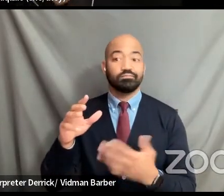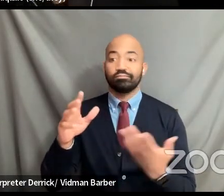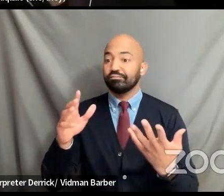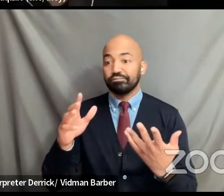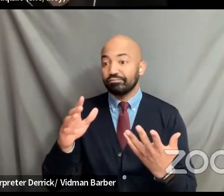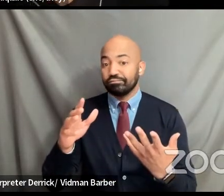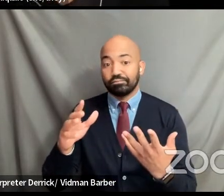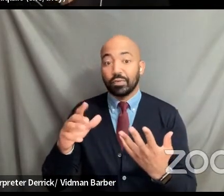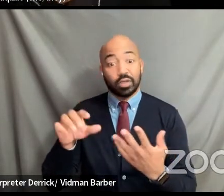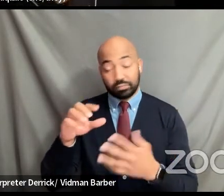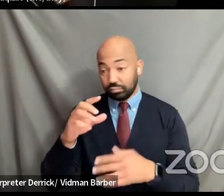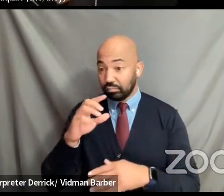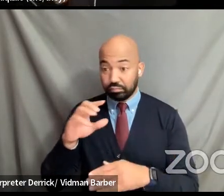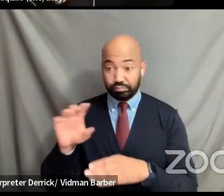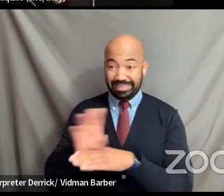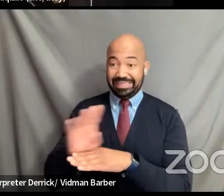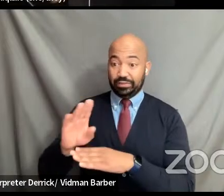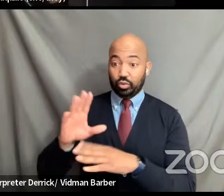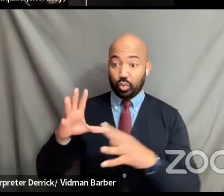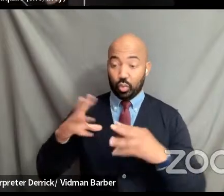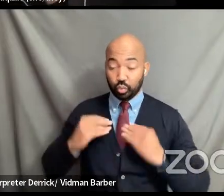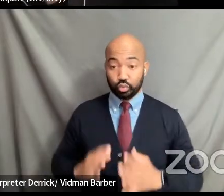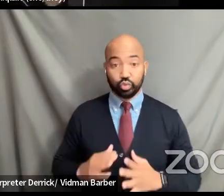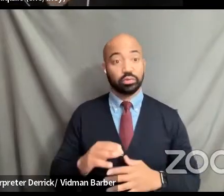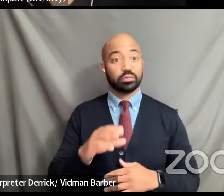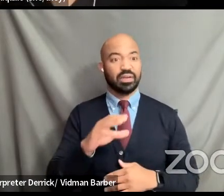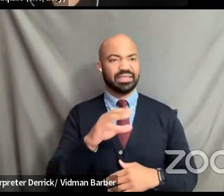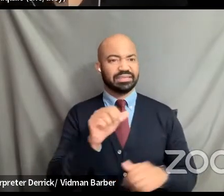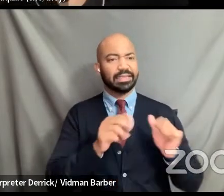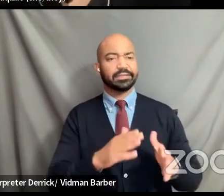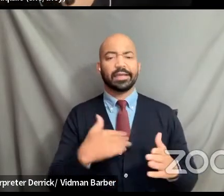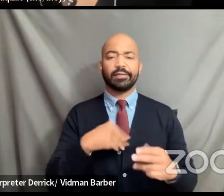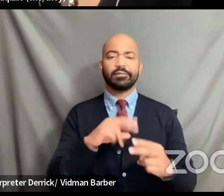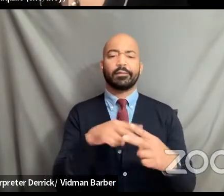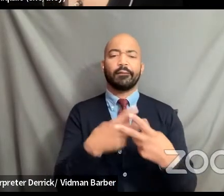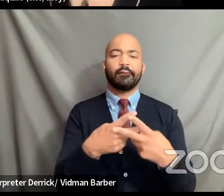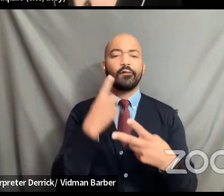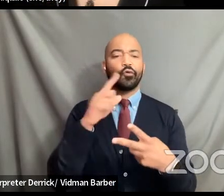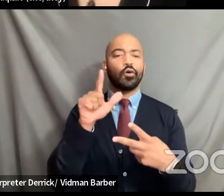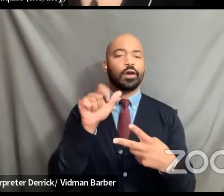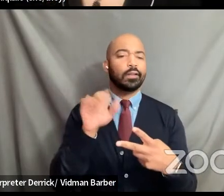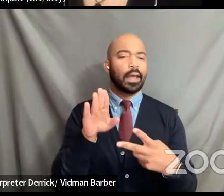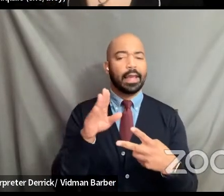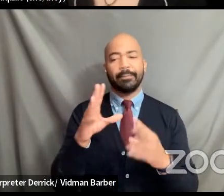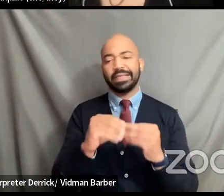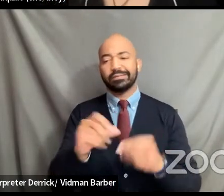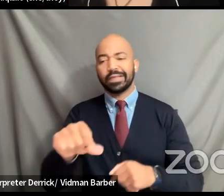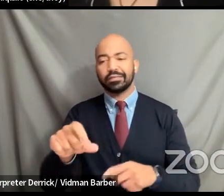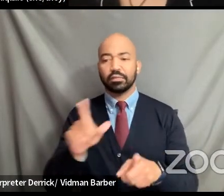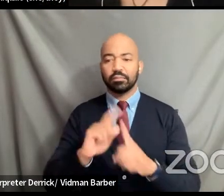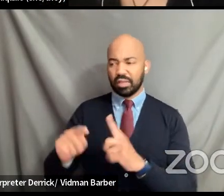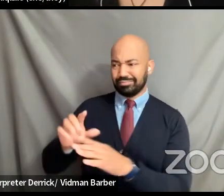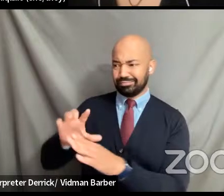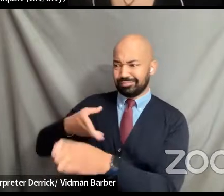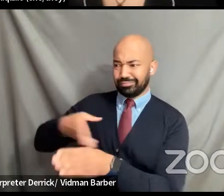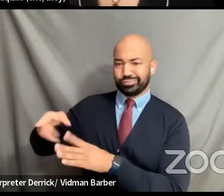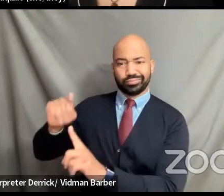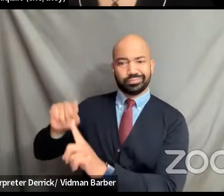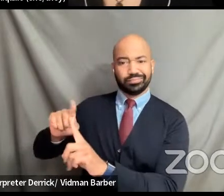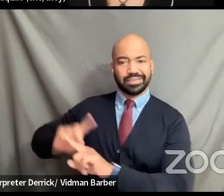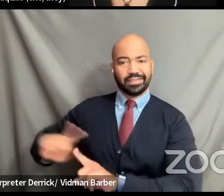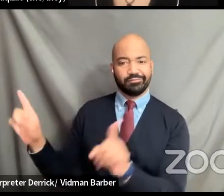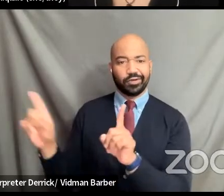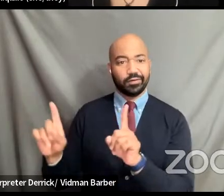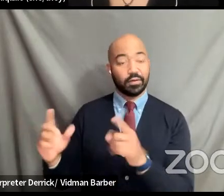great at this. Like, as scientists, I use Slack as well, but mostly for like lab meetings. But I do think like there might